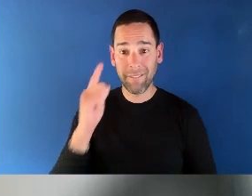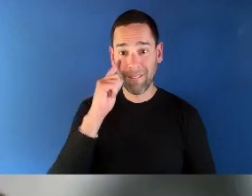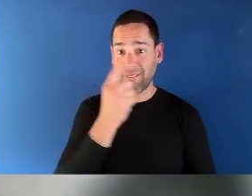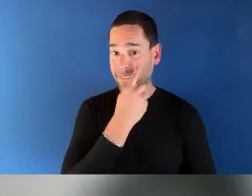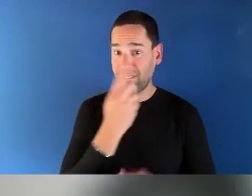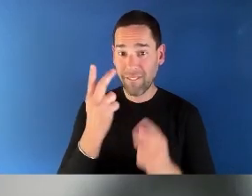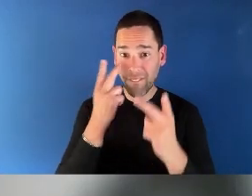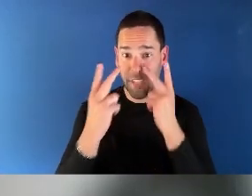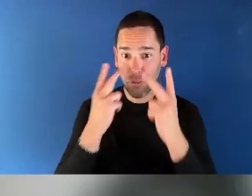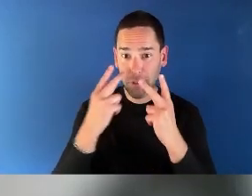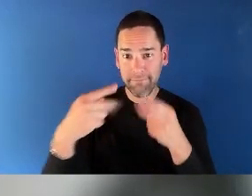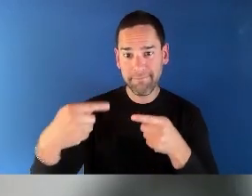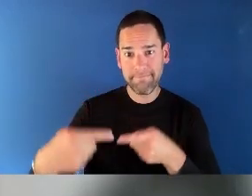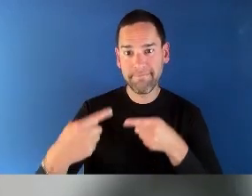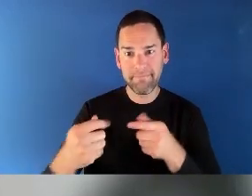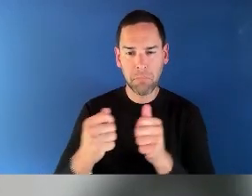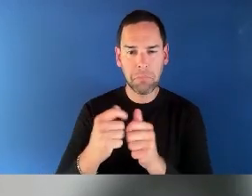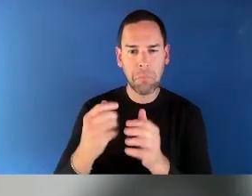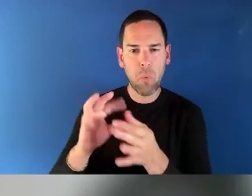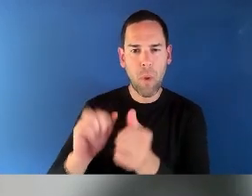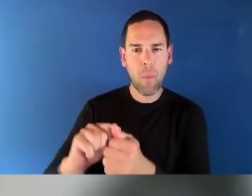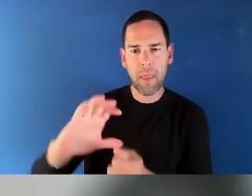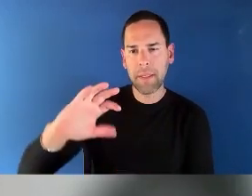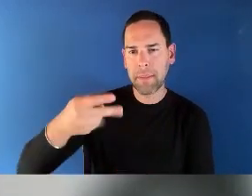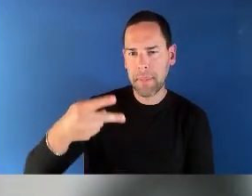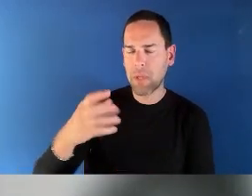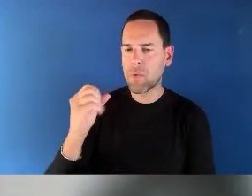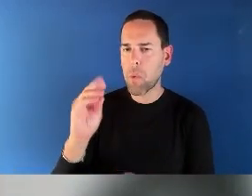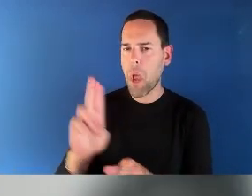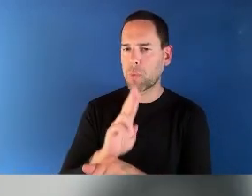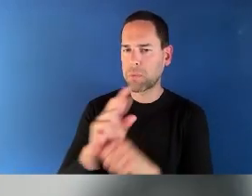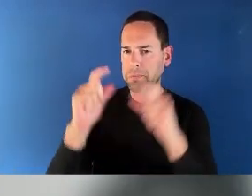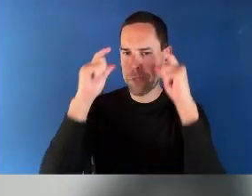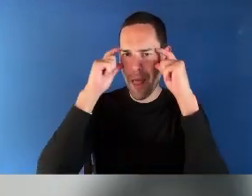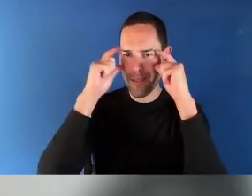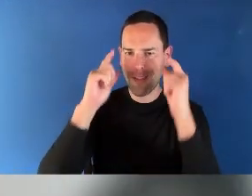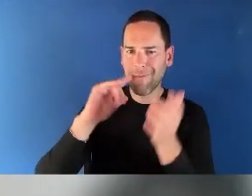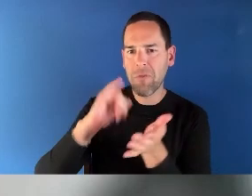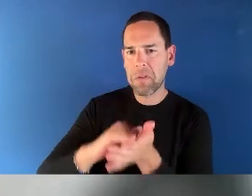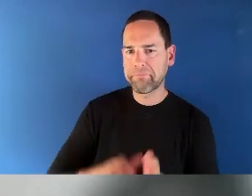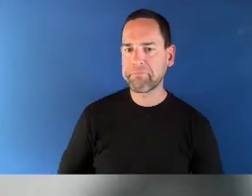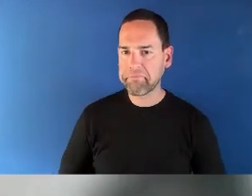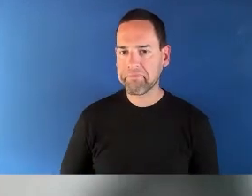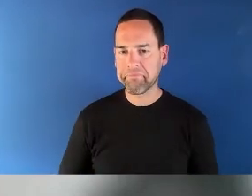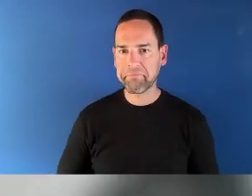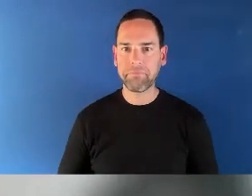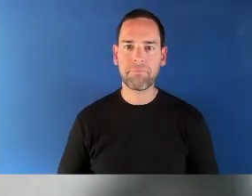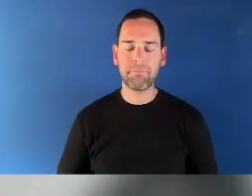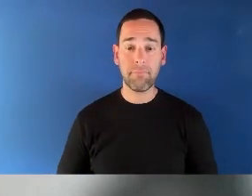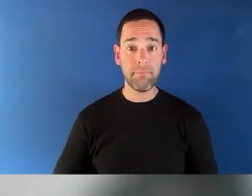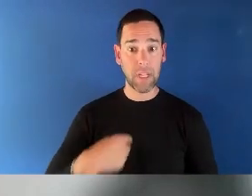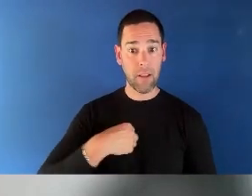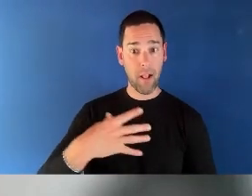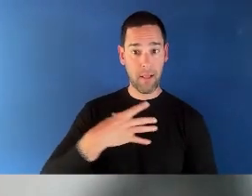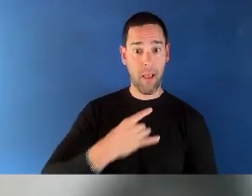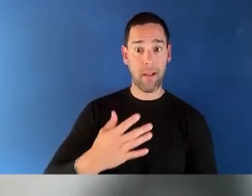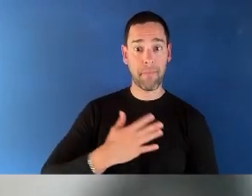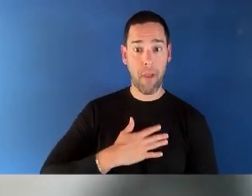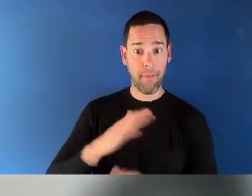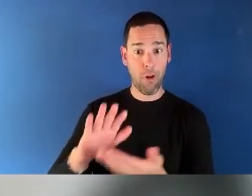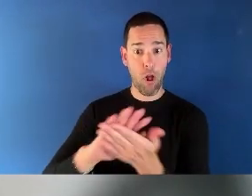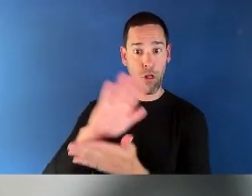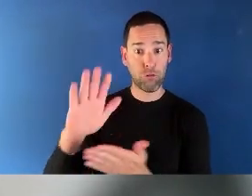palsy. I wear corrective lenses for that. I really like the environment of my school. I feel like we have a